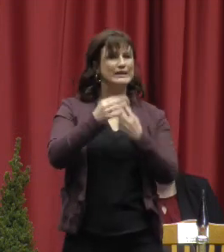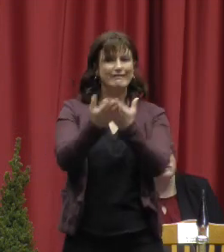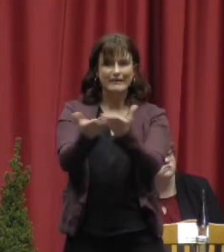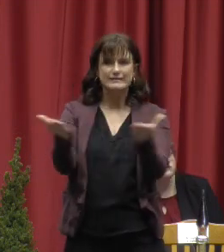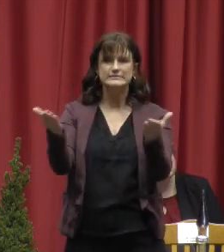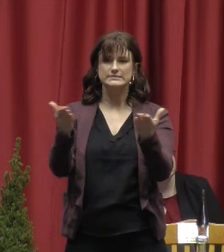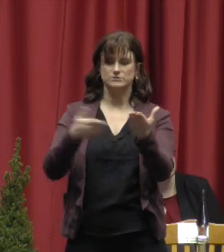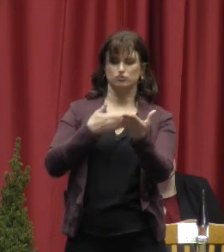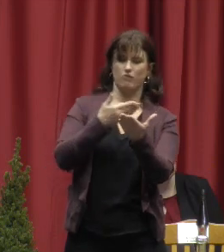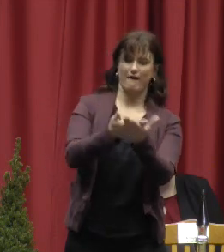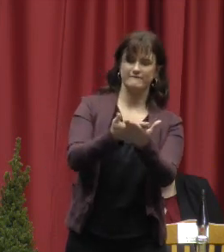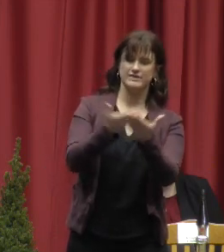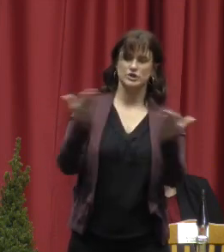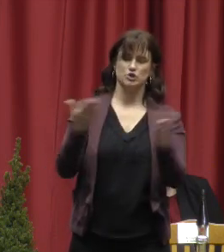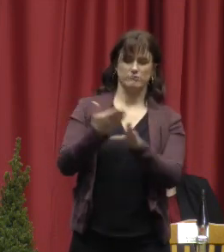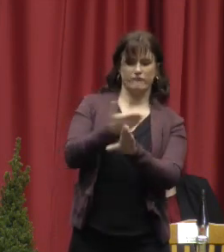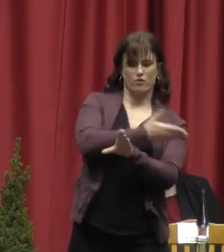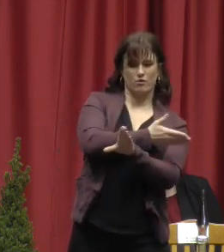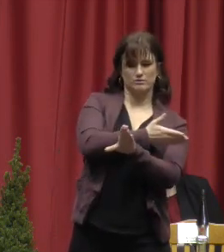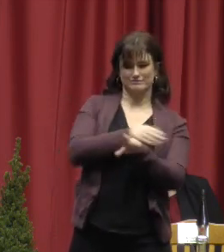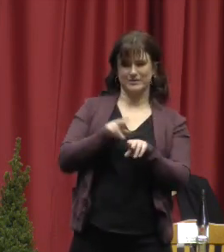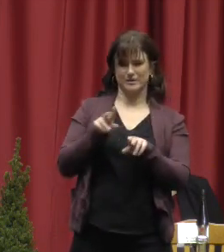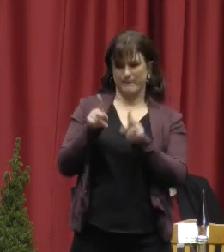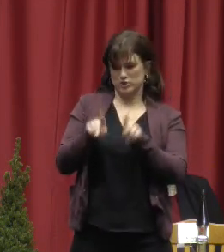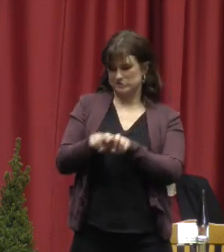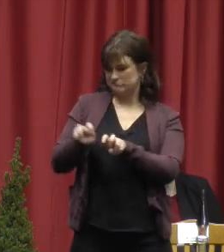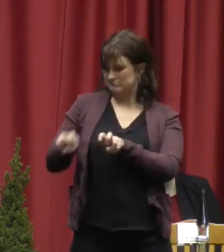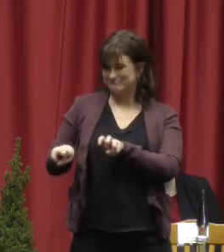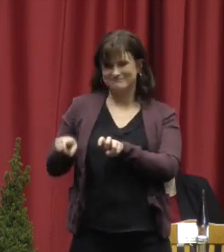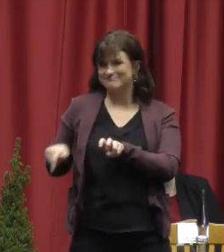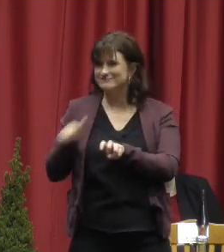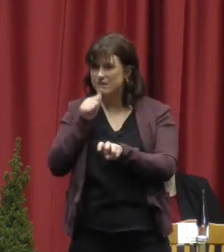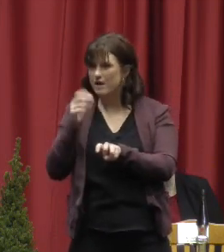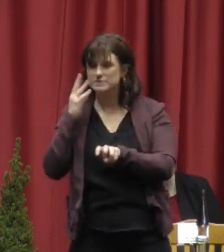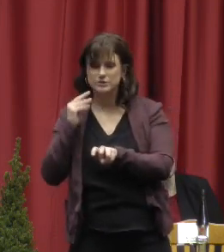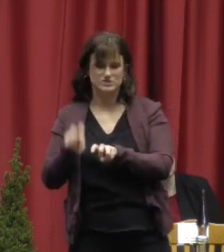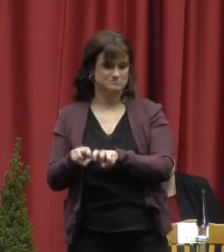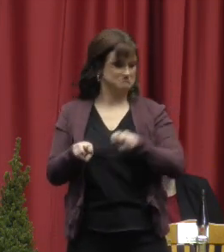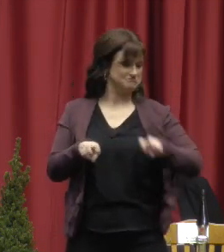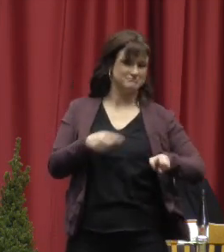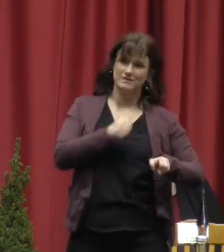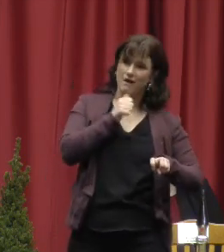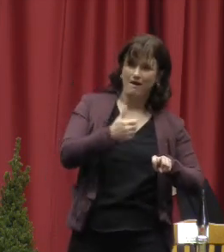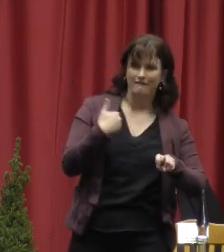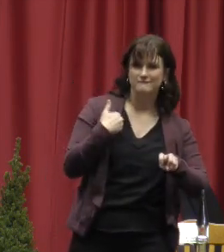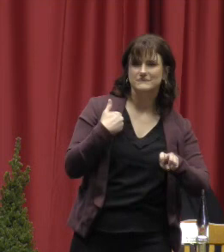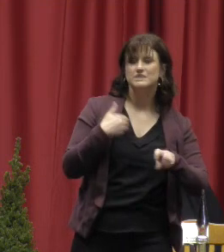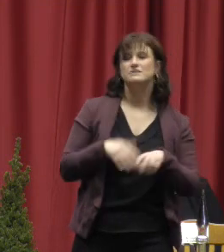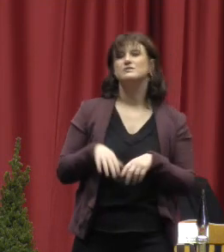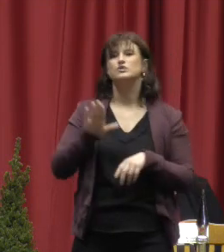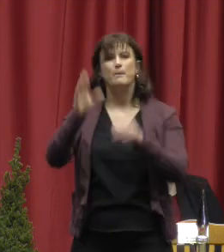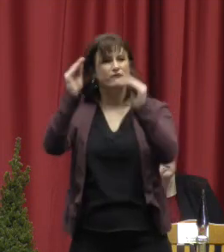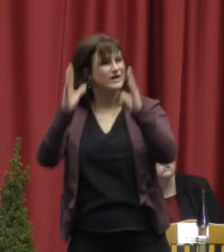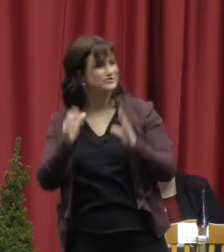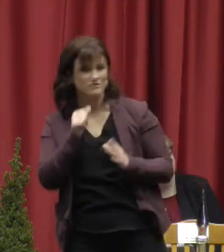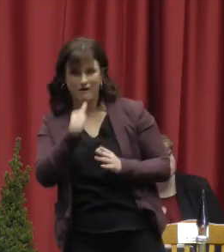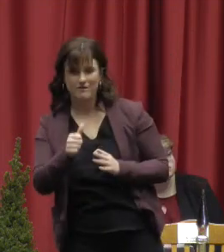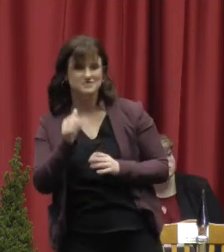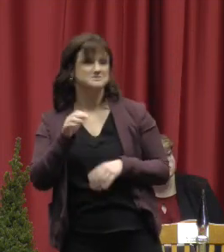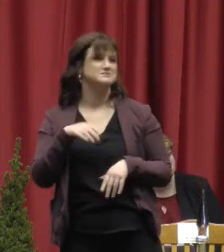Experiences that the person sitting next to you hasn't had, your professors haven't had, your future employer hasn't had, I haven't